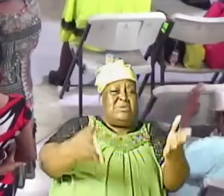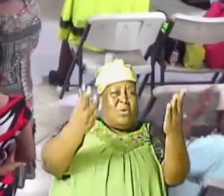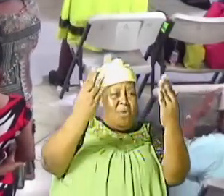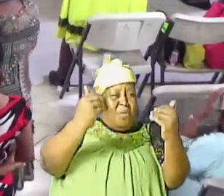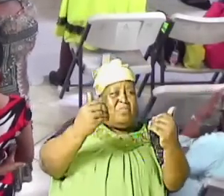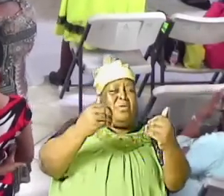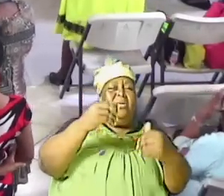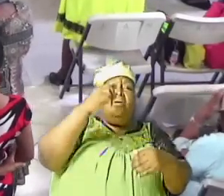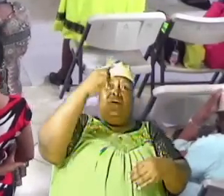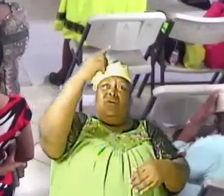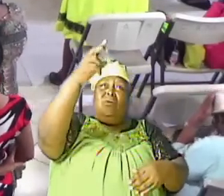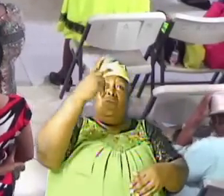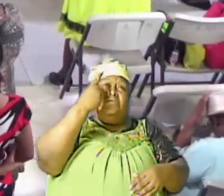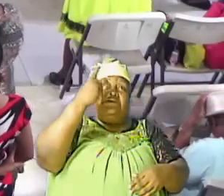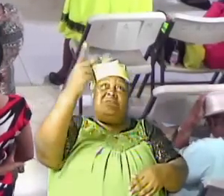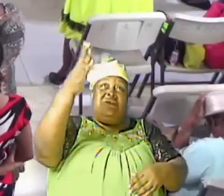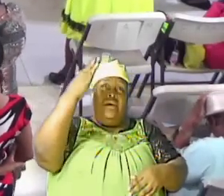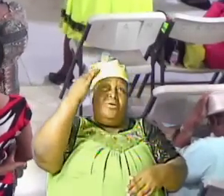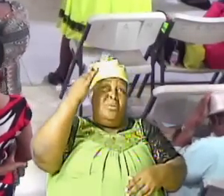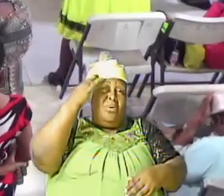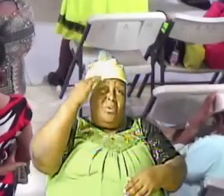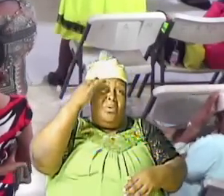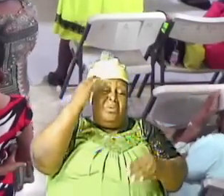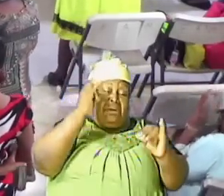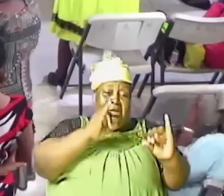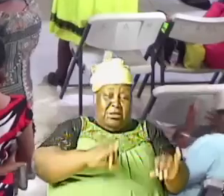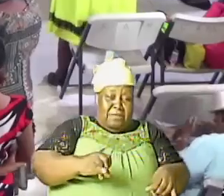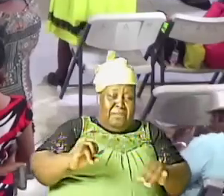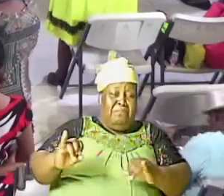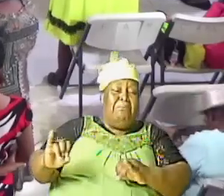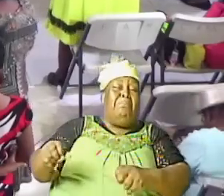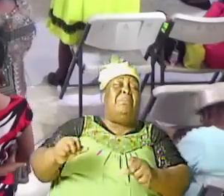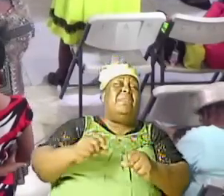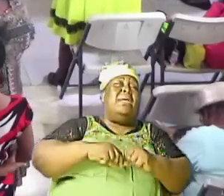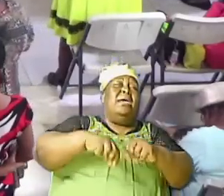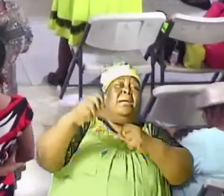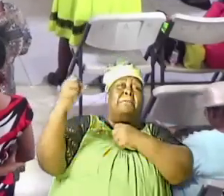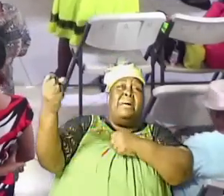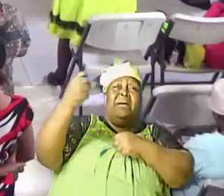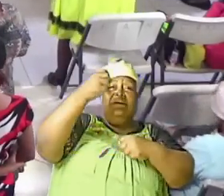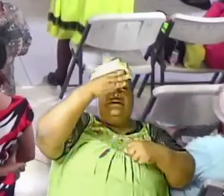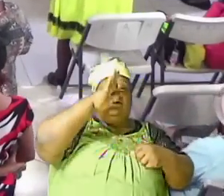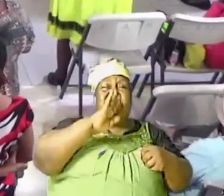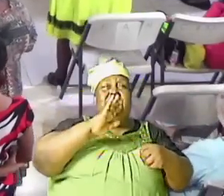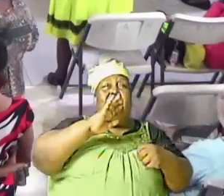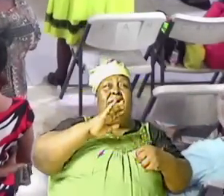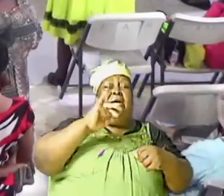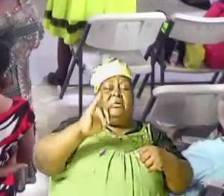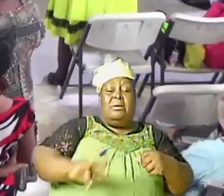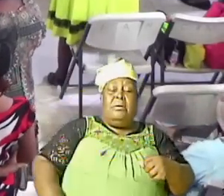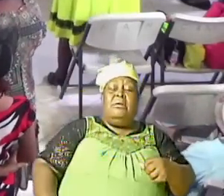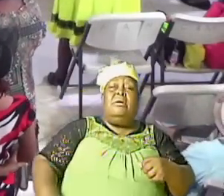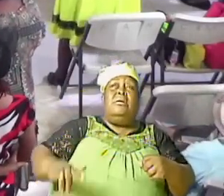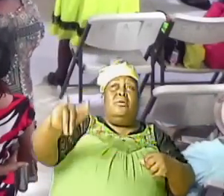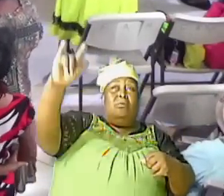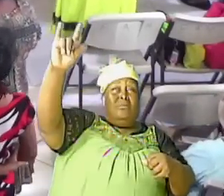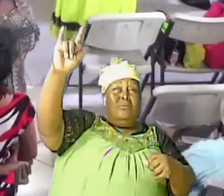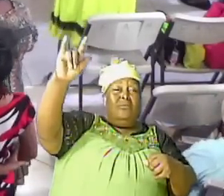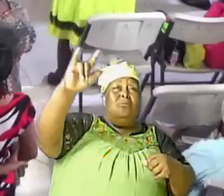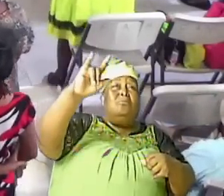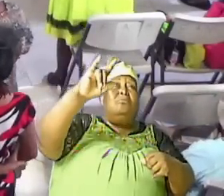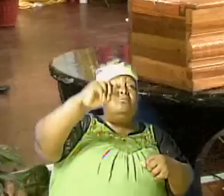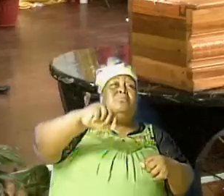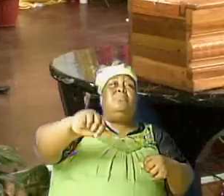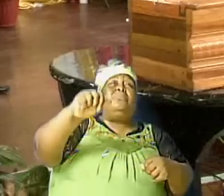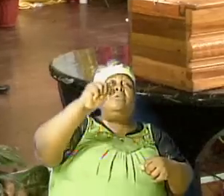you see and you know, Lord God, this individual. Mighty God, Lord Jesus, being overseas, Raye, mighty God.